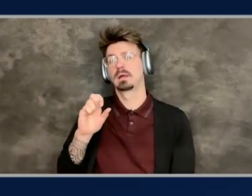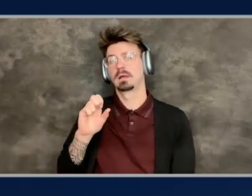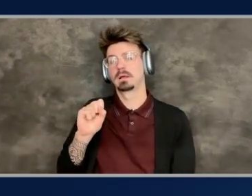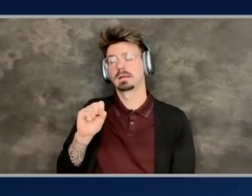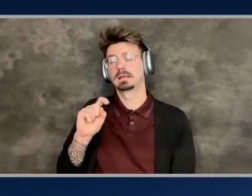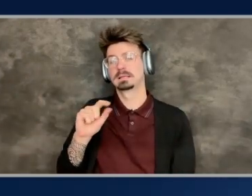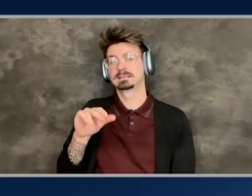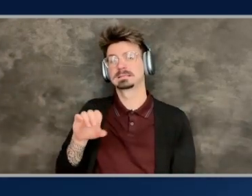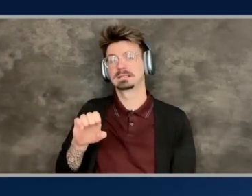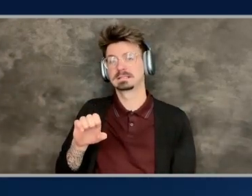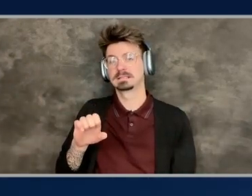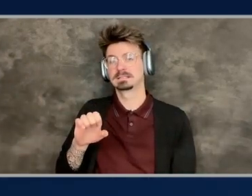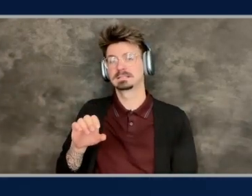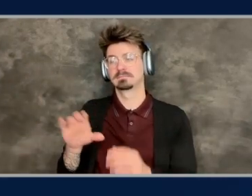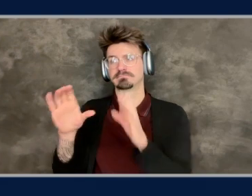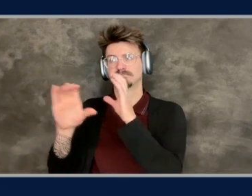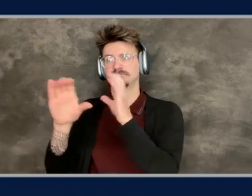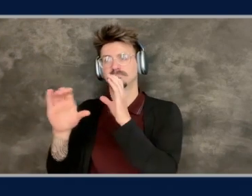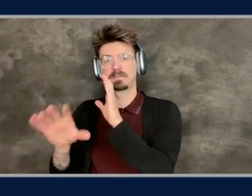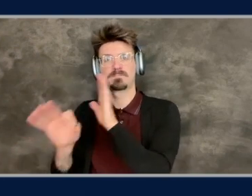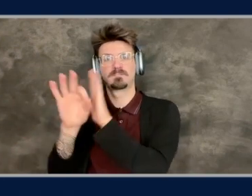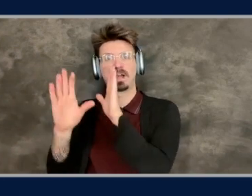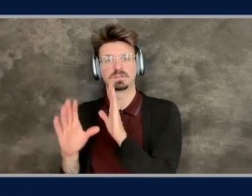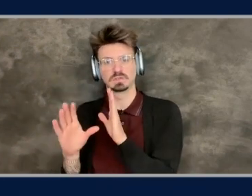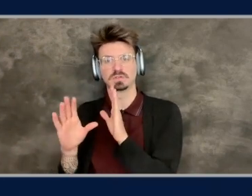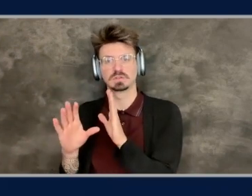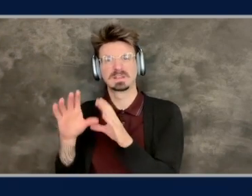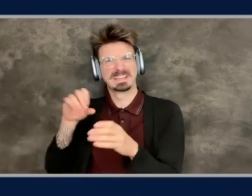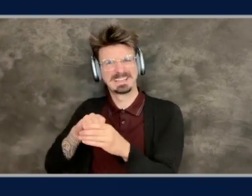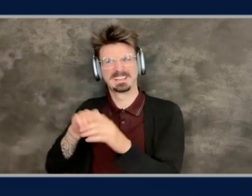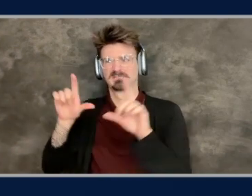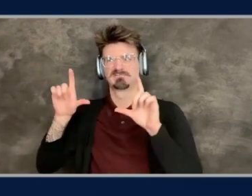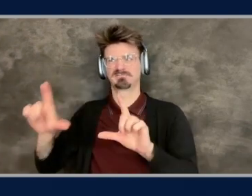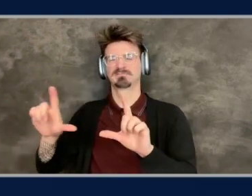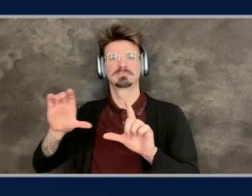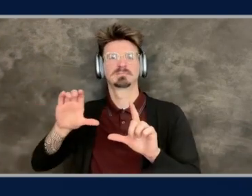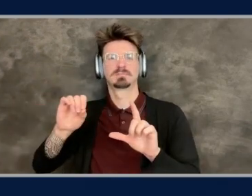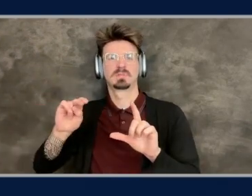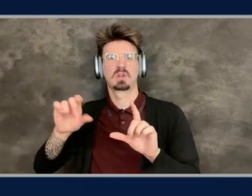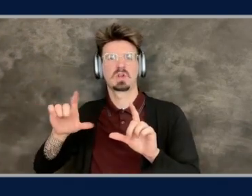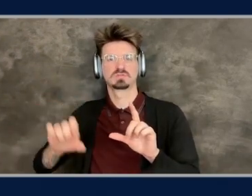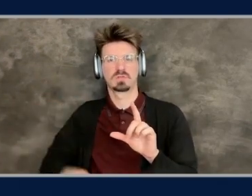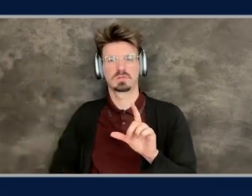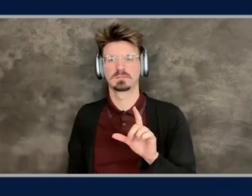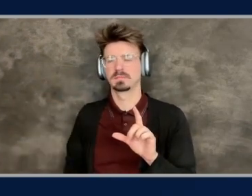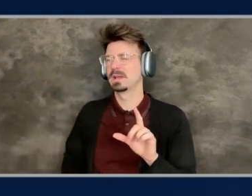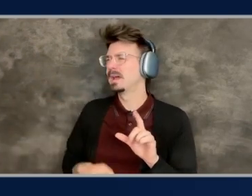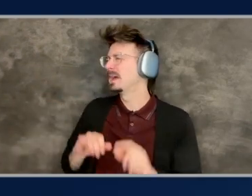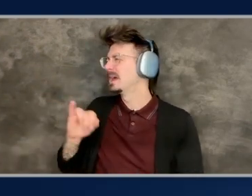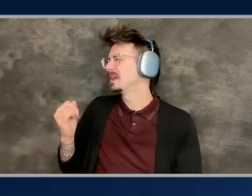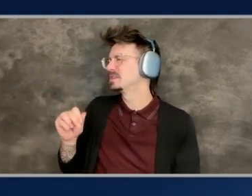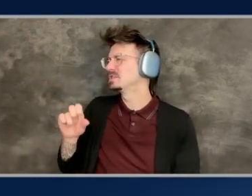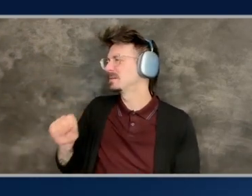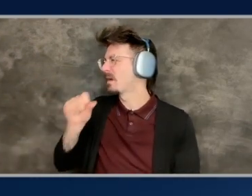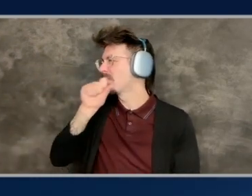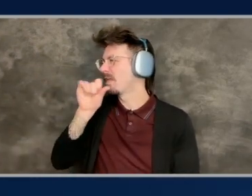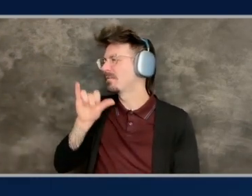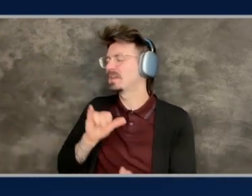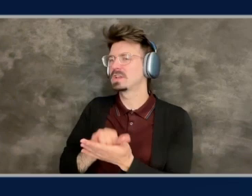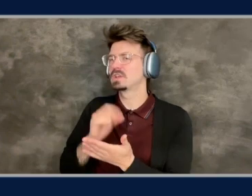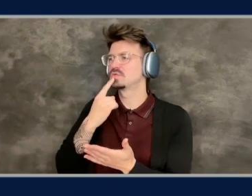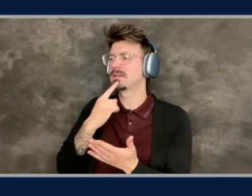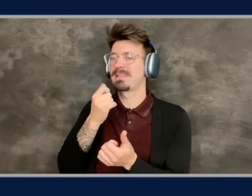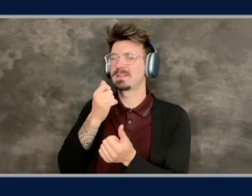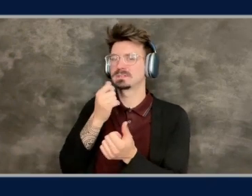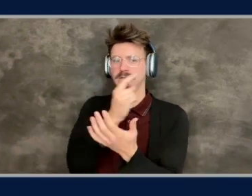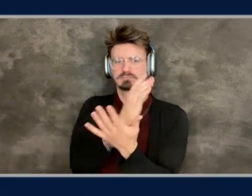little bit of the console. So James, why don't we talk about that? And James, really quick, I loved what you said, there's an instance for every job, because